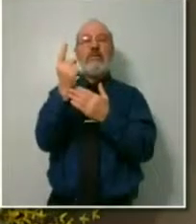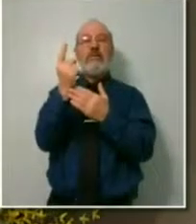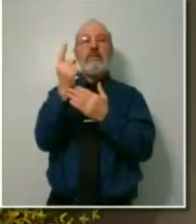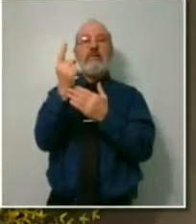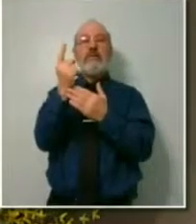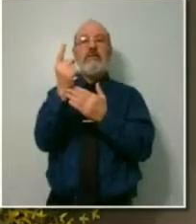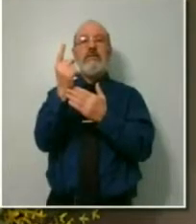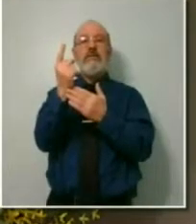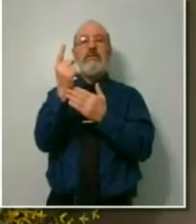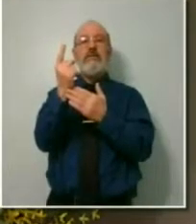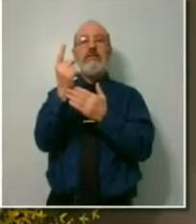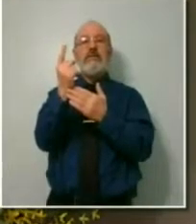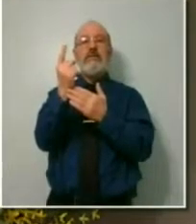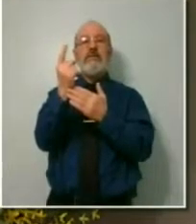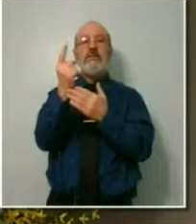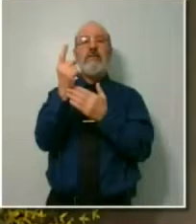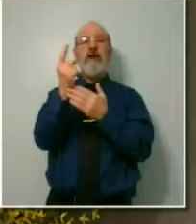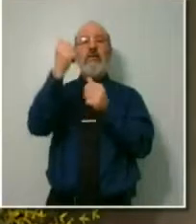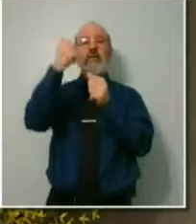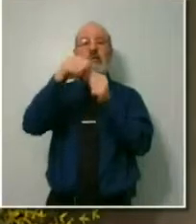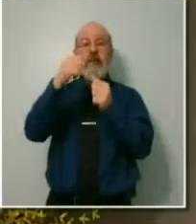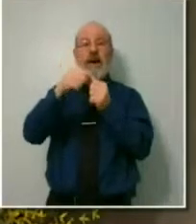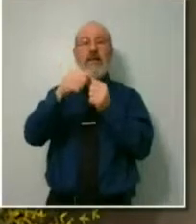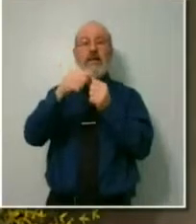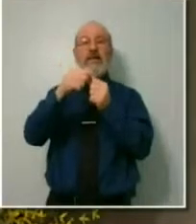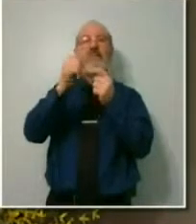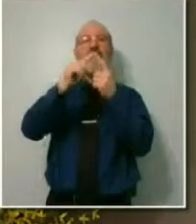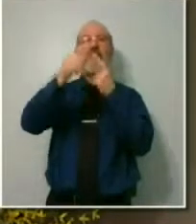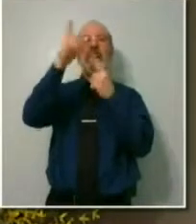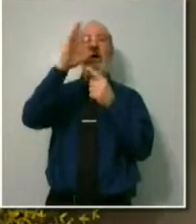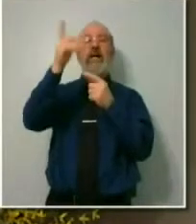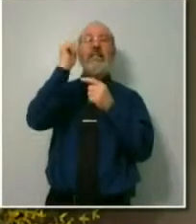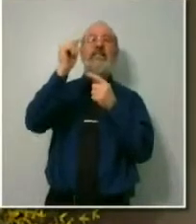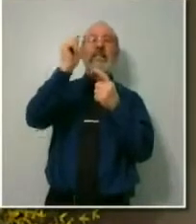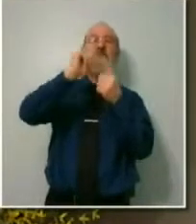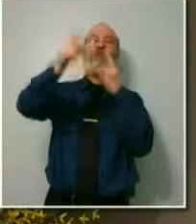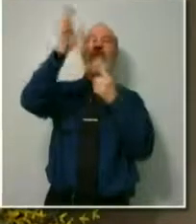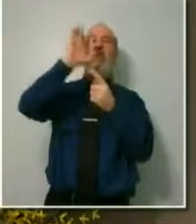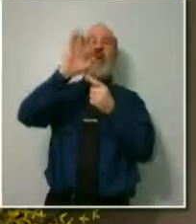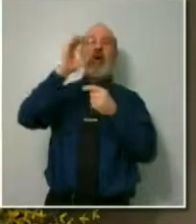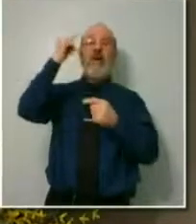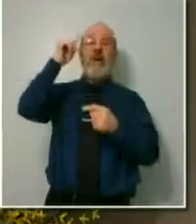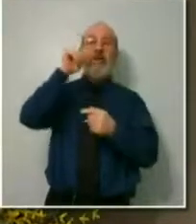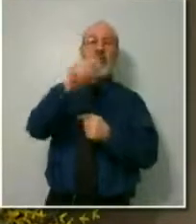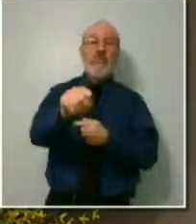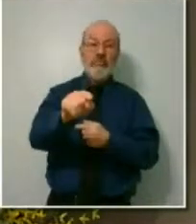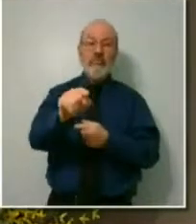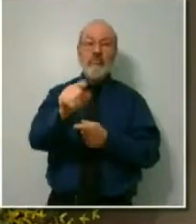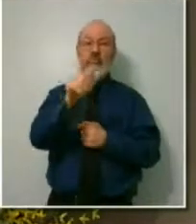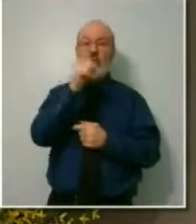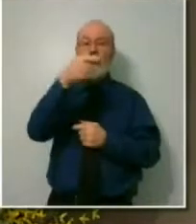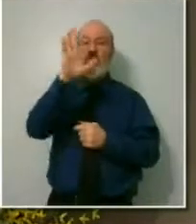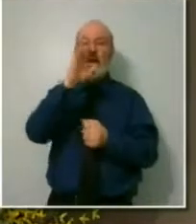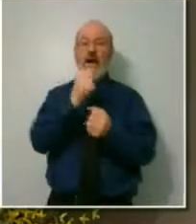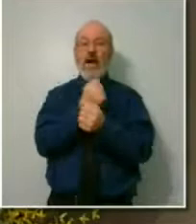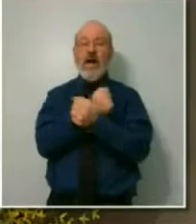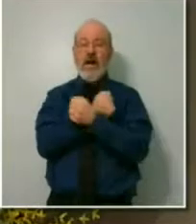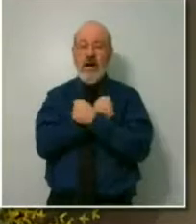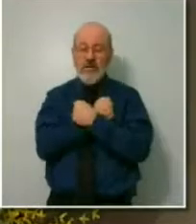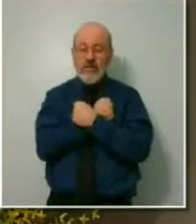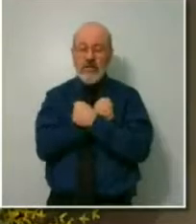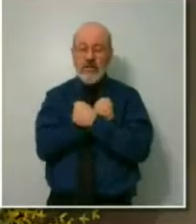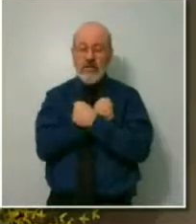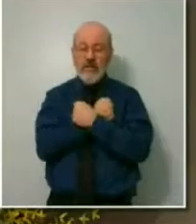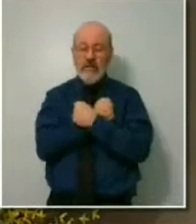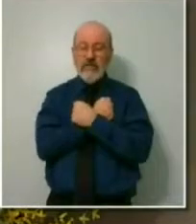reminding him, testifying to him of you, whom he loves, who he